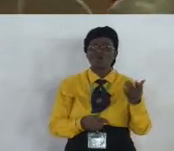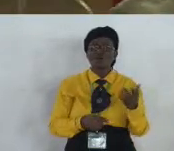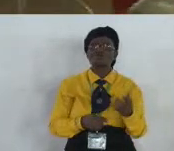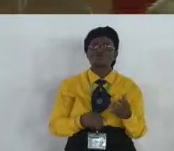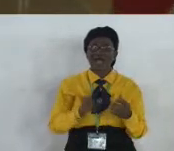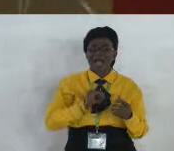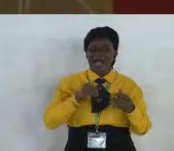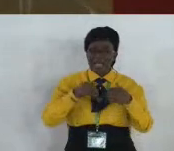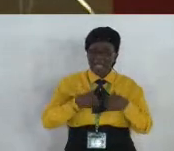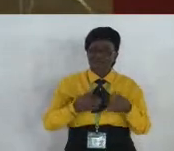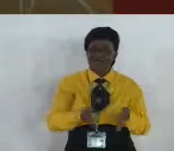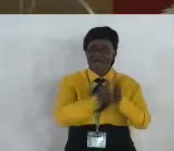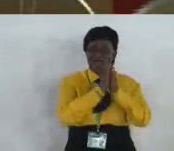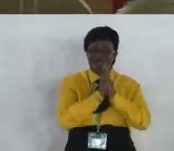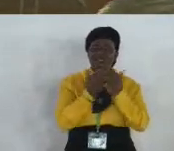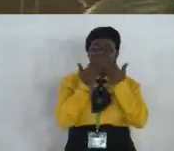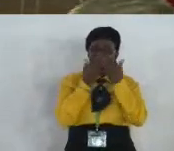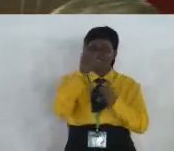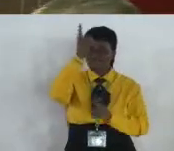Thank you, Daddy.